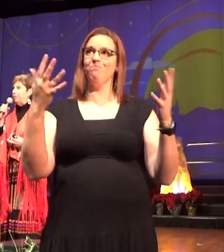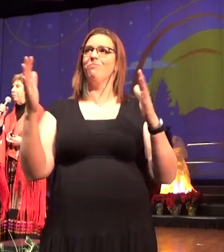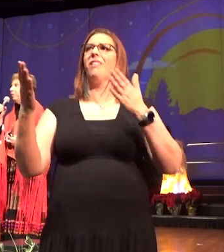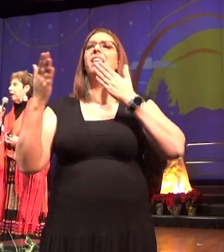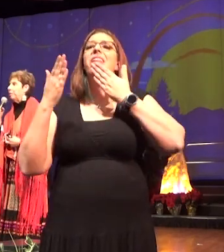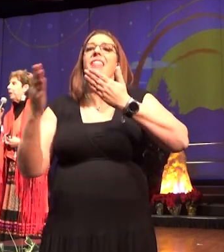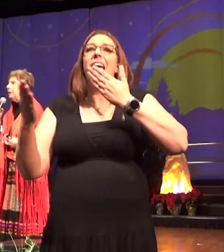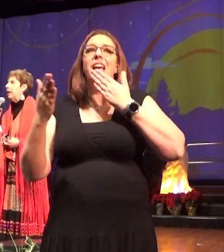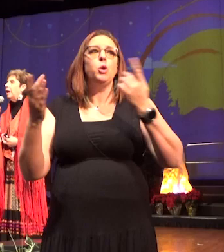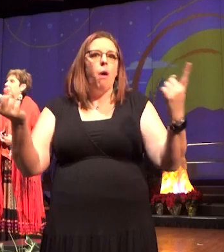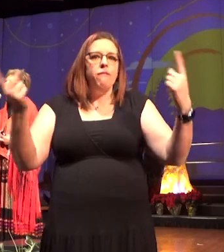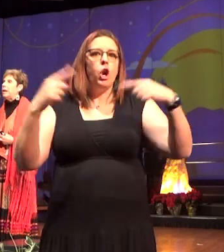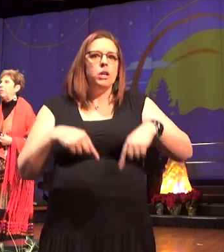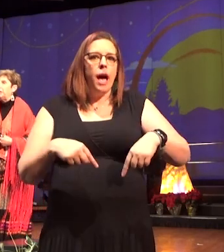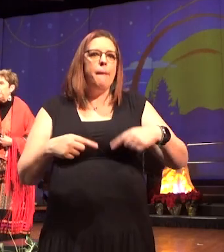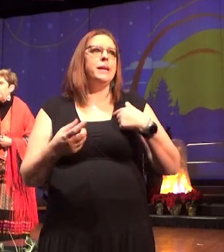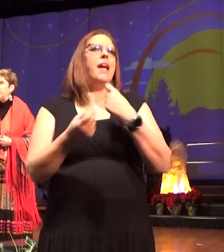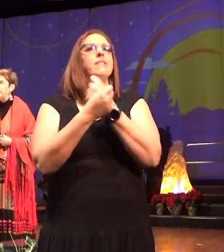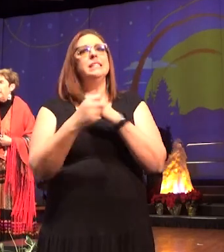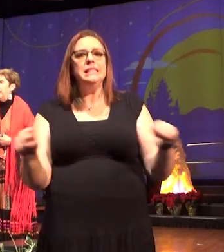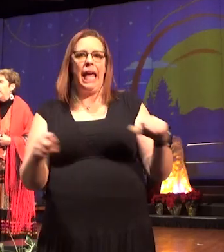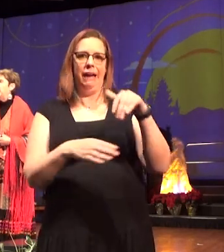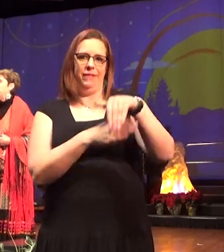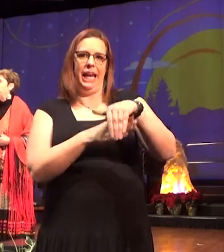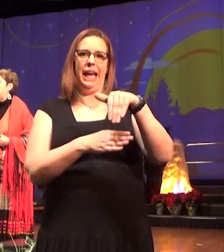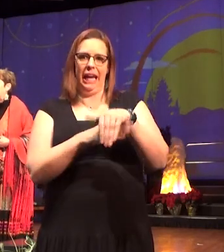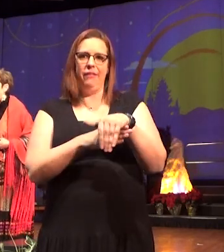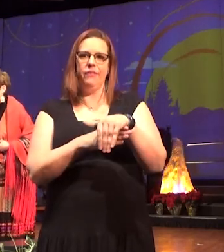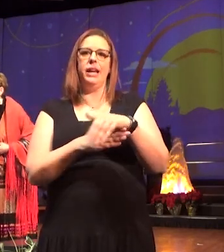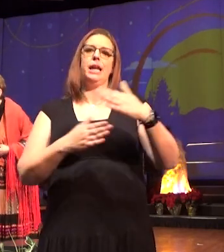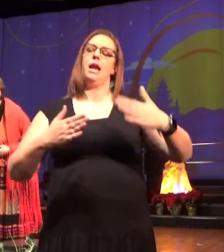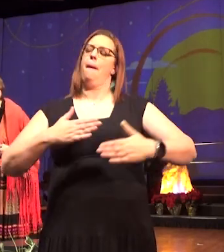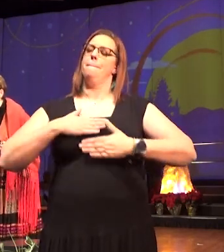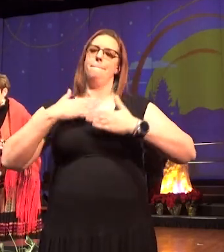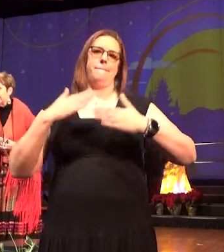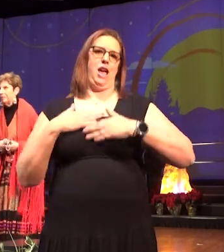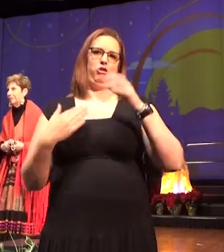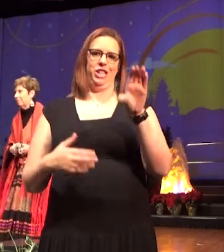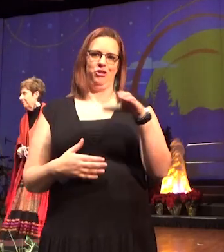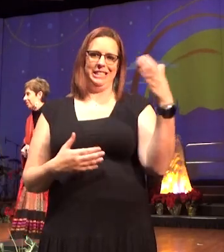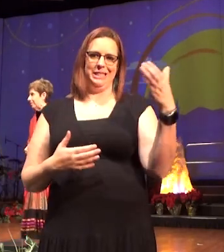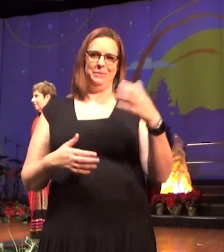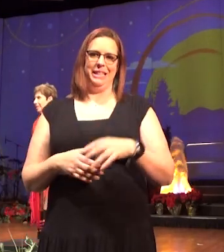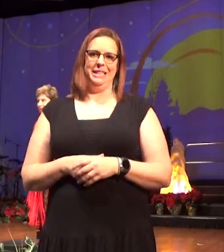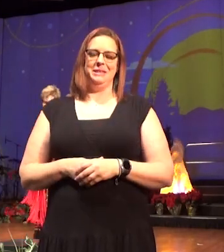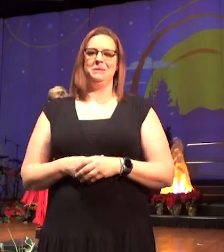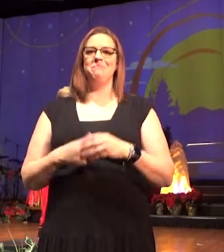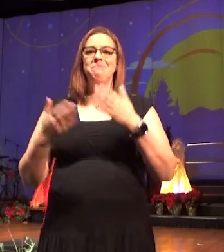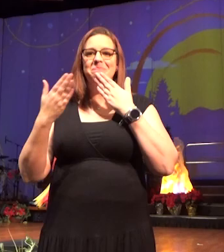bright. Thank you, everyone, for coming, and have a safe evening and a merry, merry Christmas.